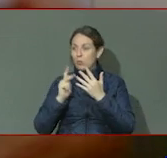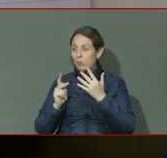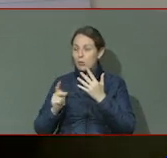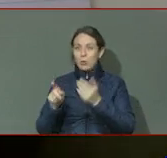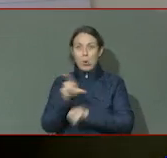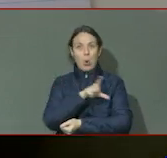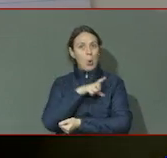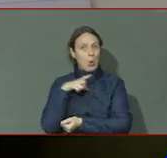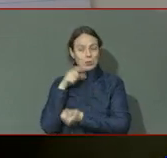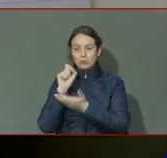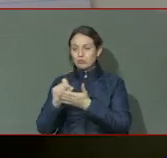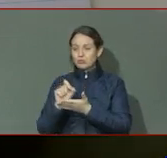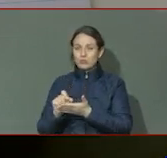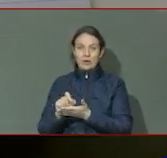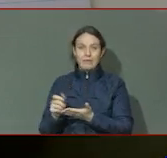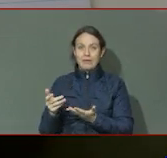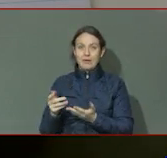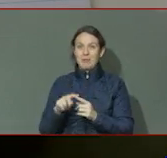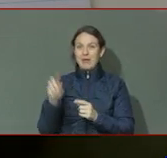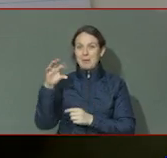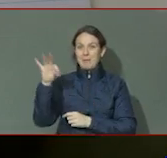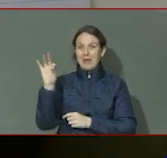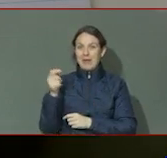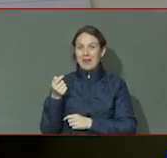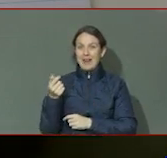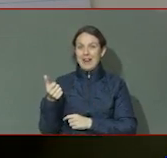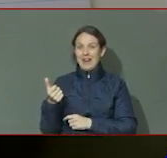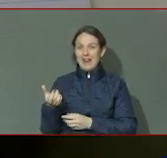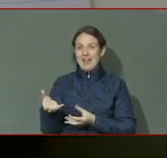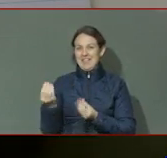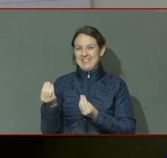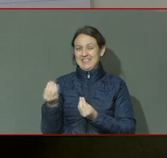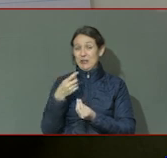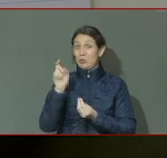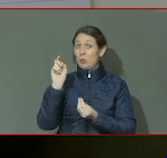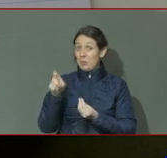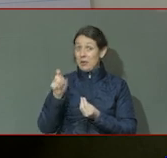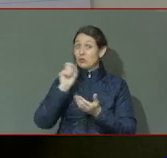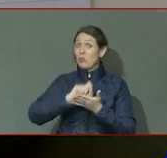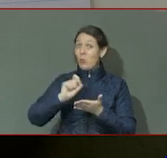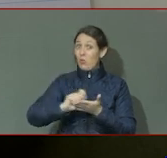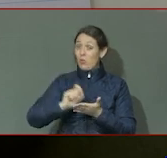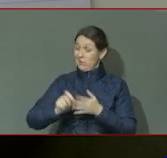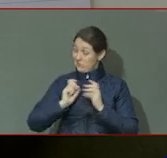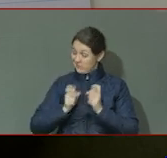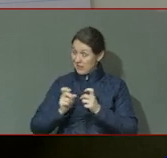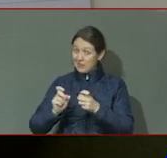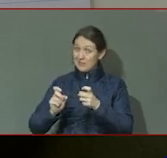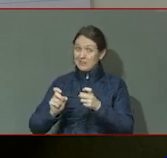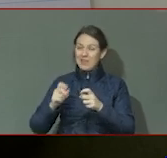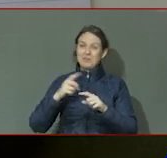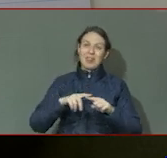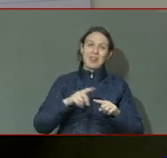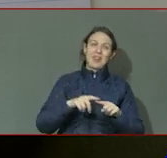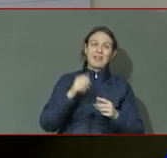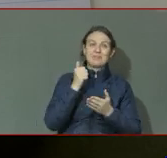to write a lot here for not many marks. So you must write to finish the paper. Don't play and don't